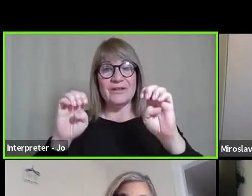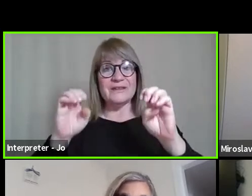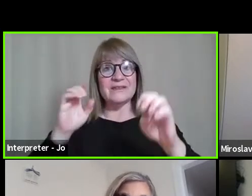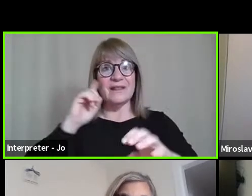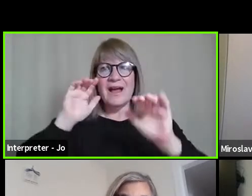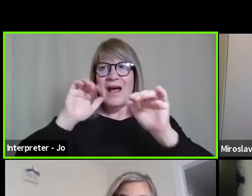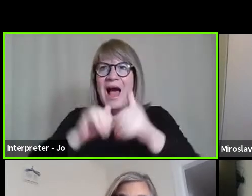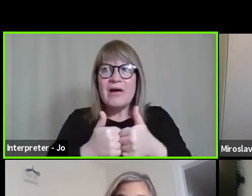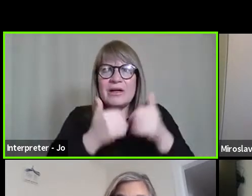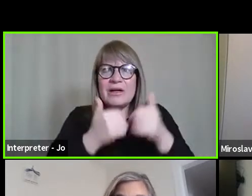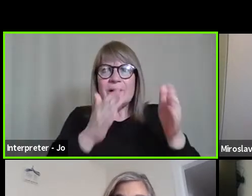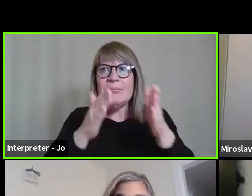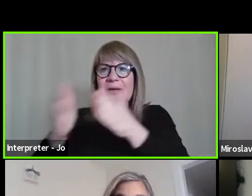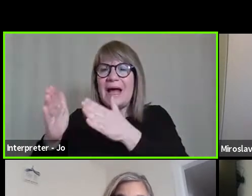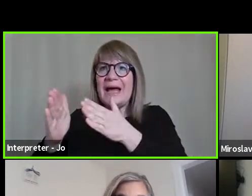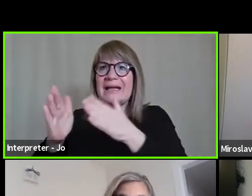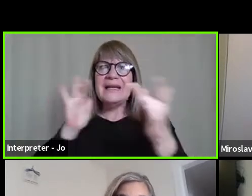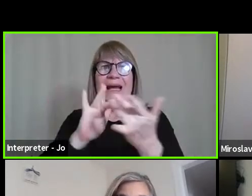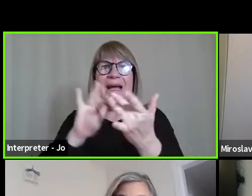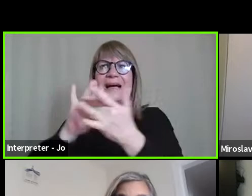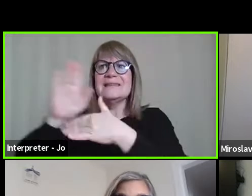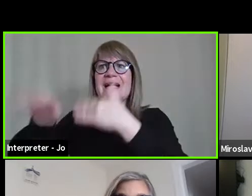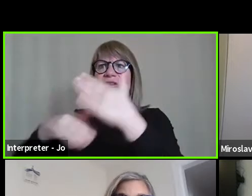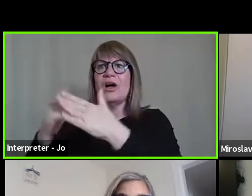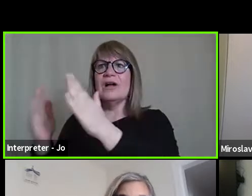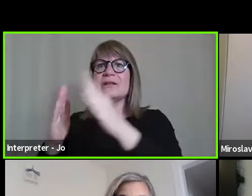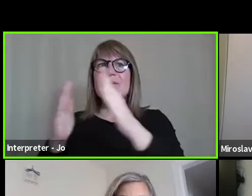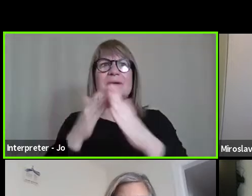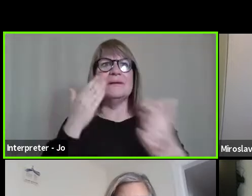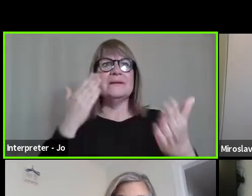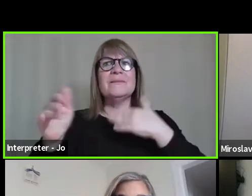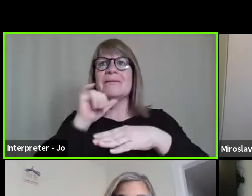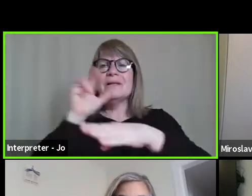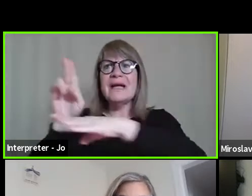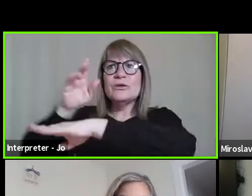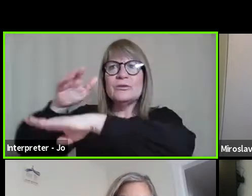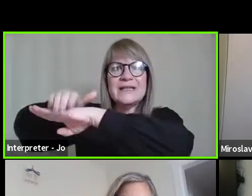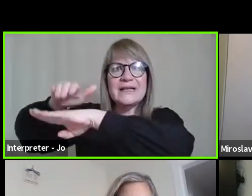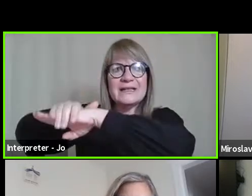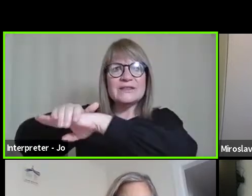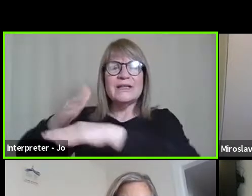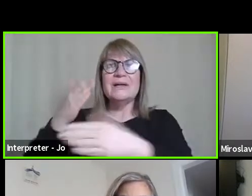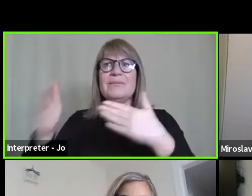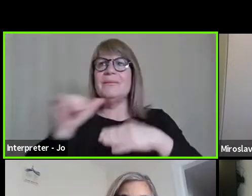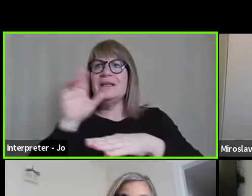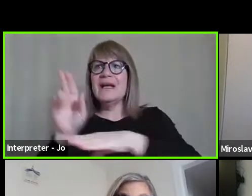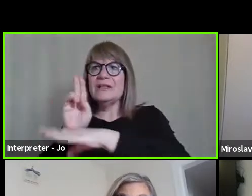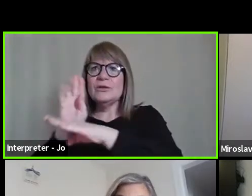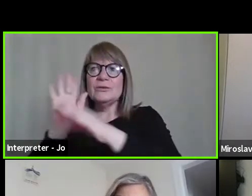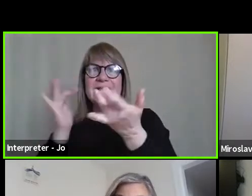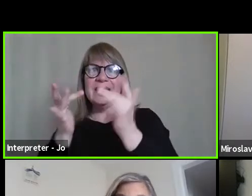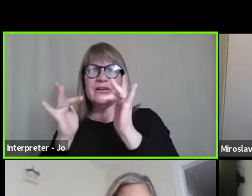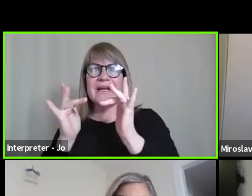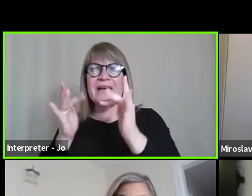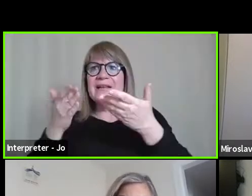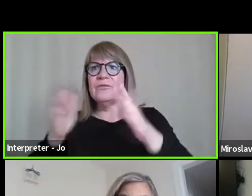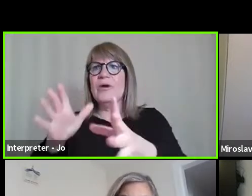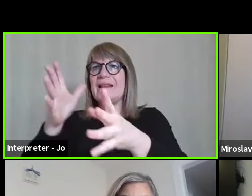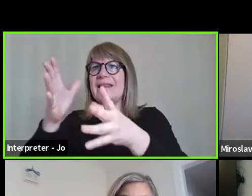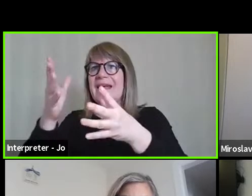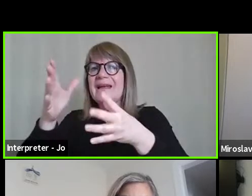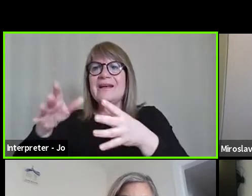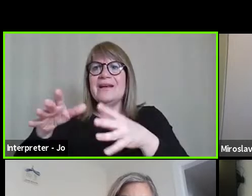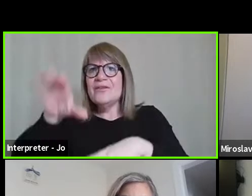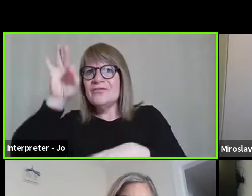strategize and get to communities that might not be using the the internet as the uh information source and also might not